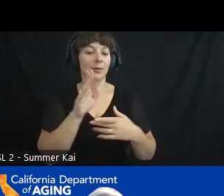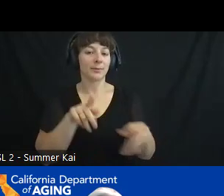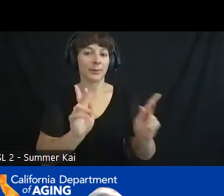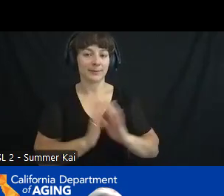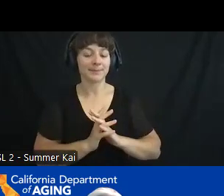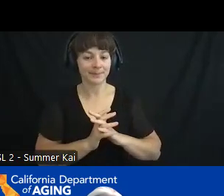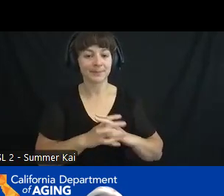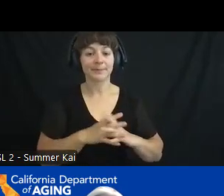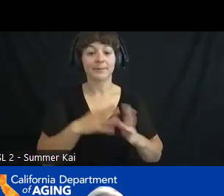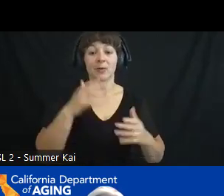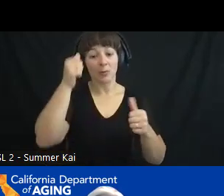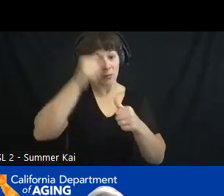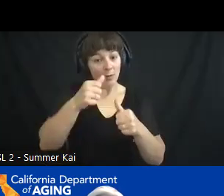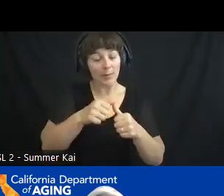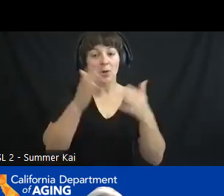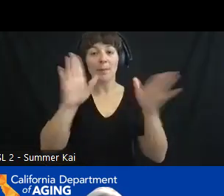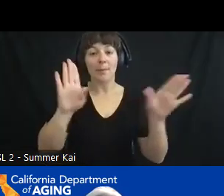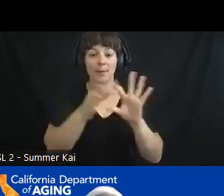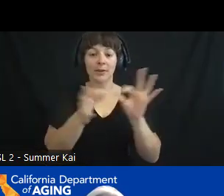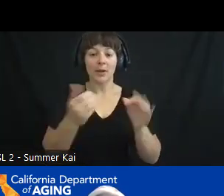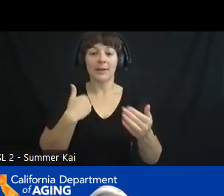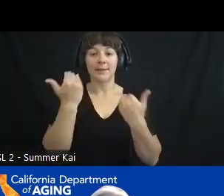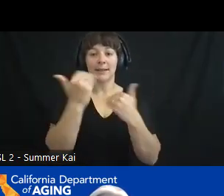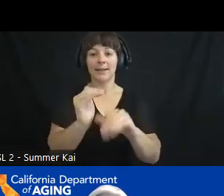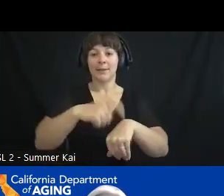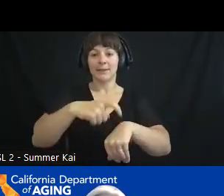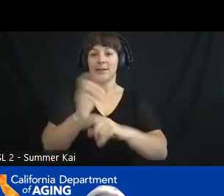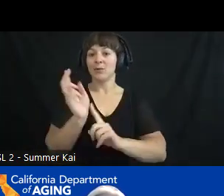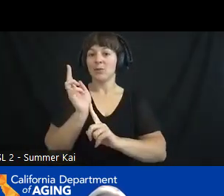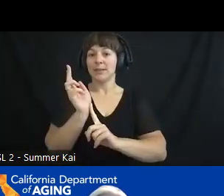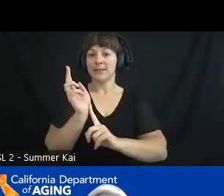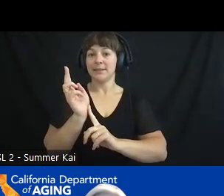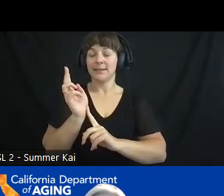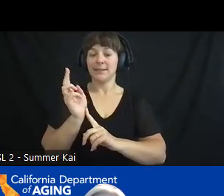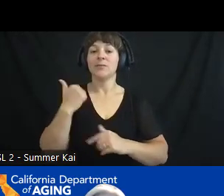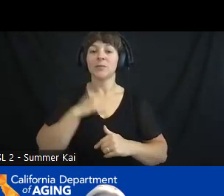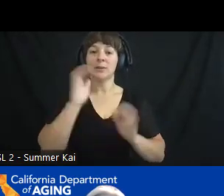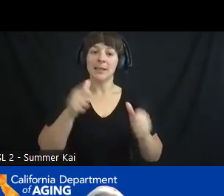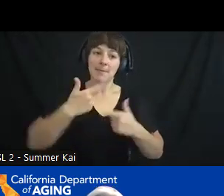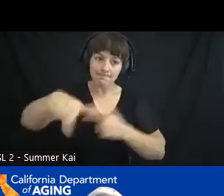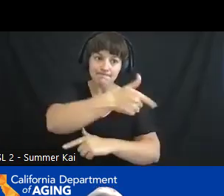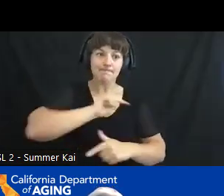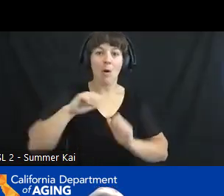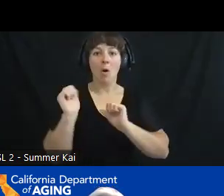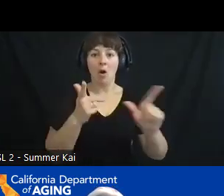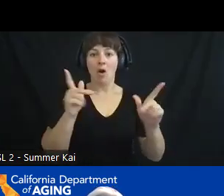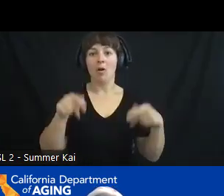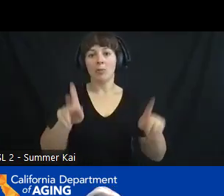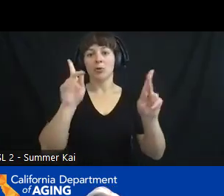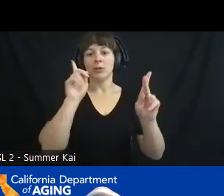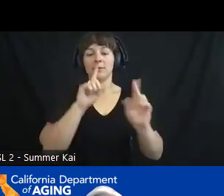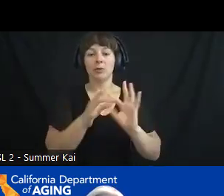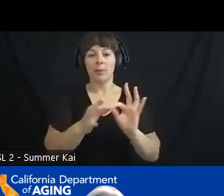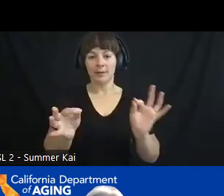public comments will have 2 minutes, just so we know that we can get to everyone who wishes to leave a